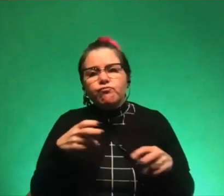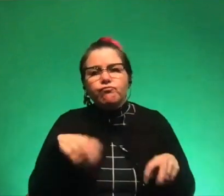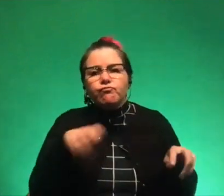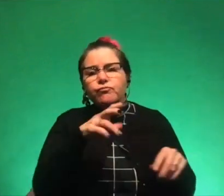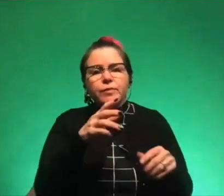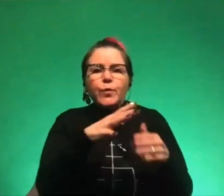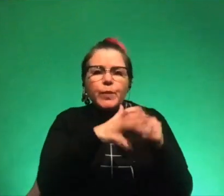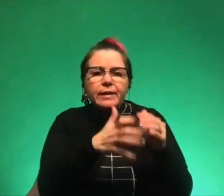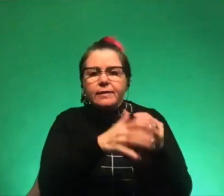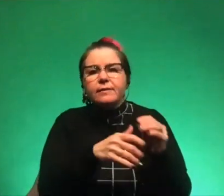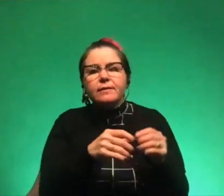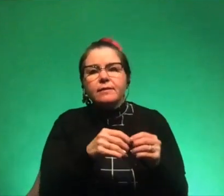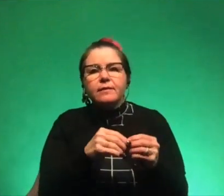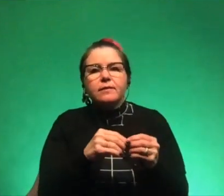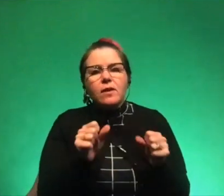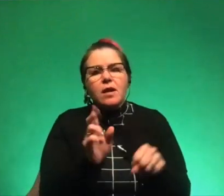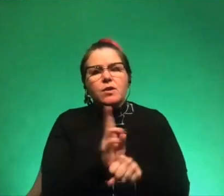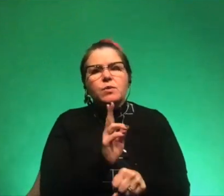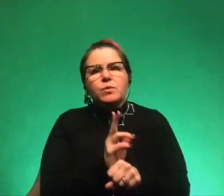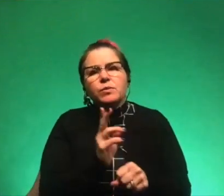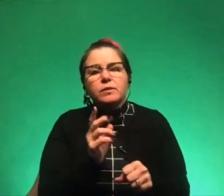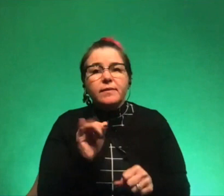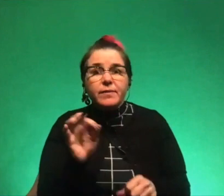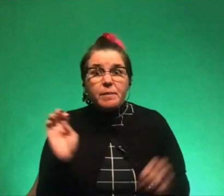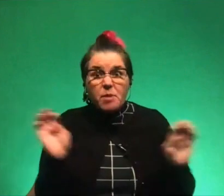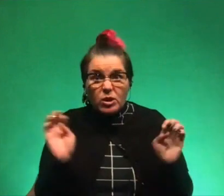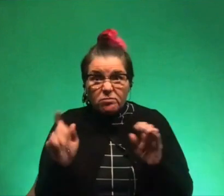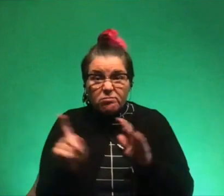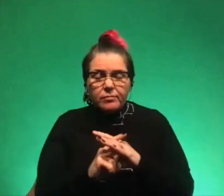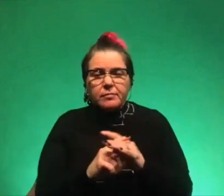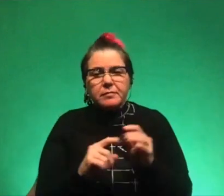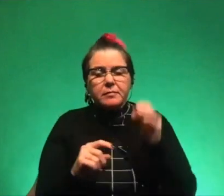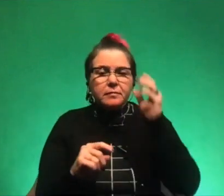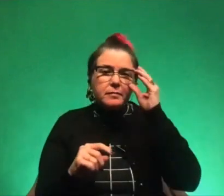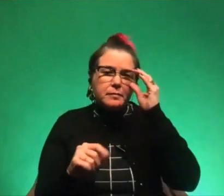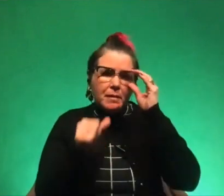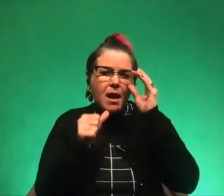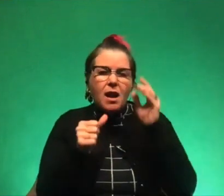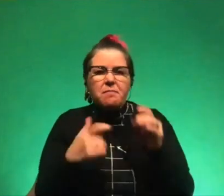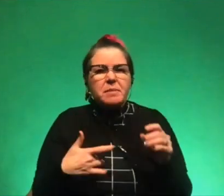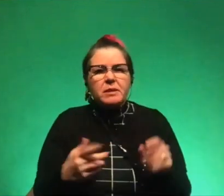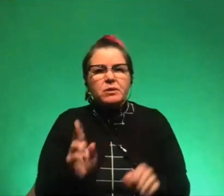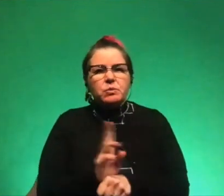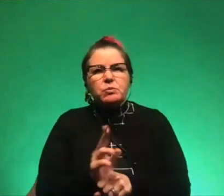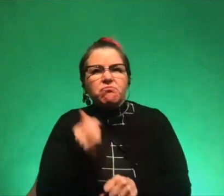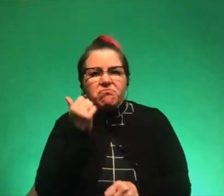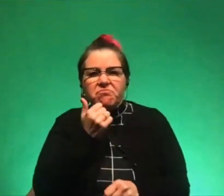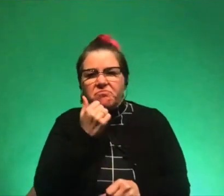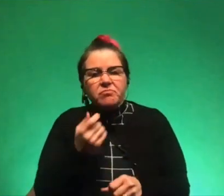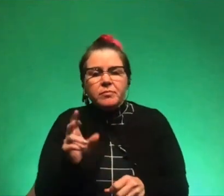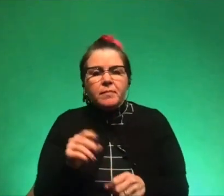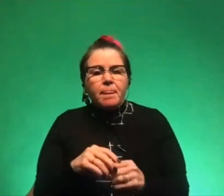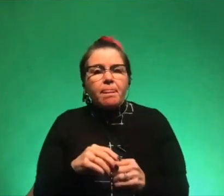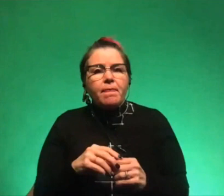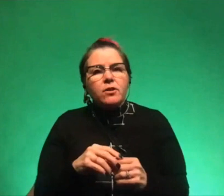weekend. And so we can use those kind of in an emergency. We don't usually use them. But yeah, so it's kind of